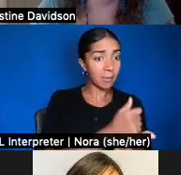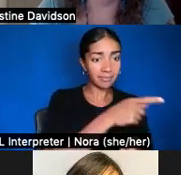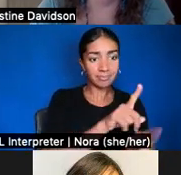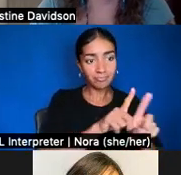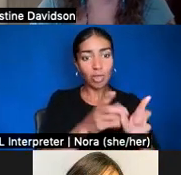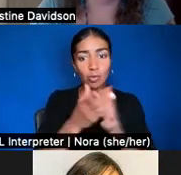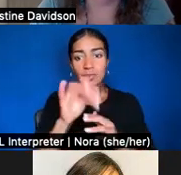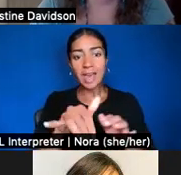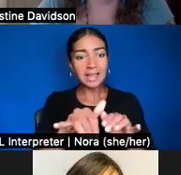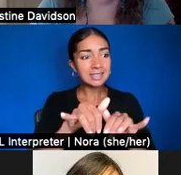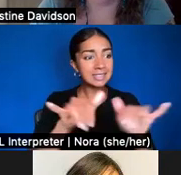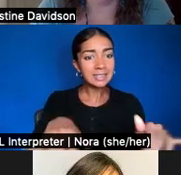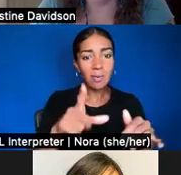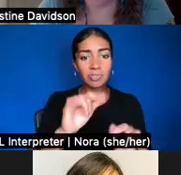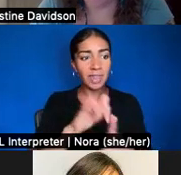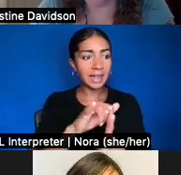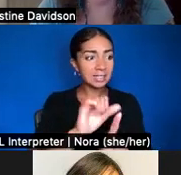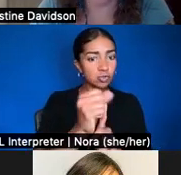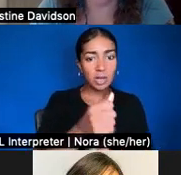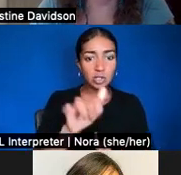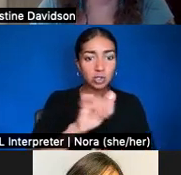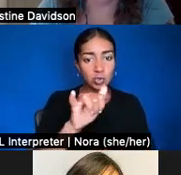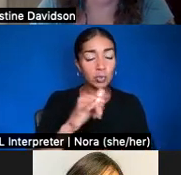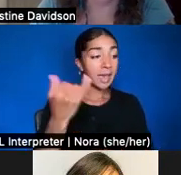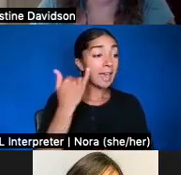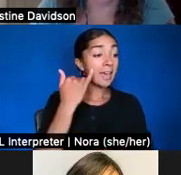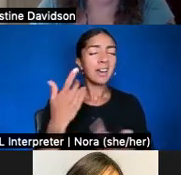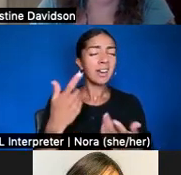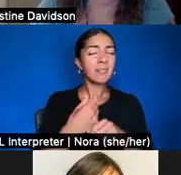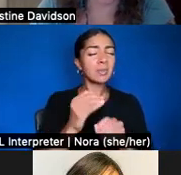there acting like I don't know how anyone else learned about it.